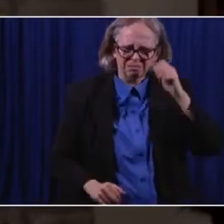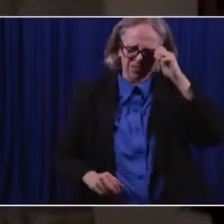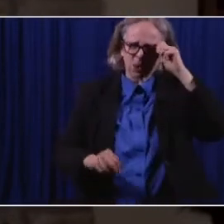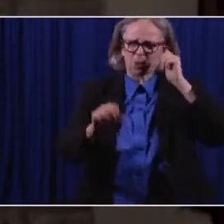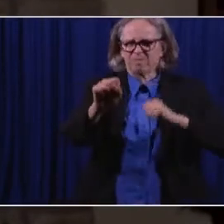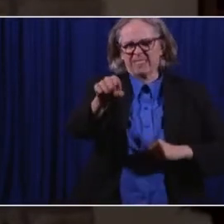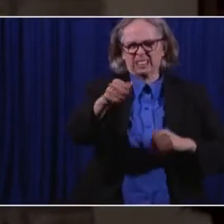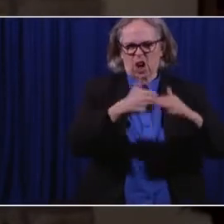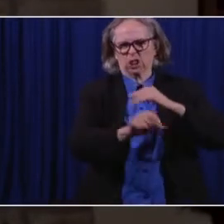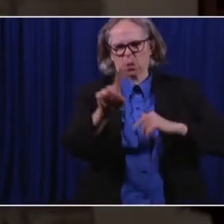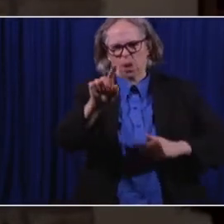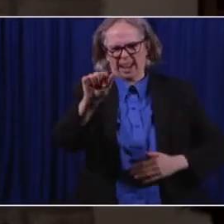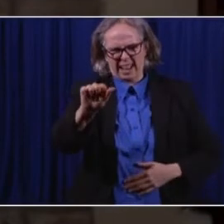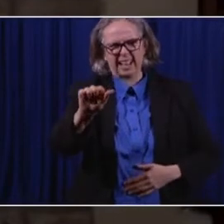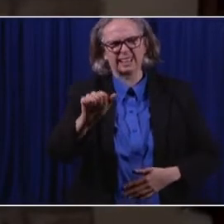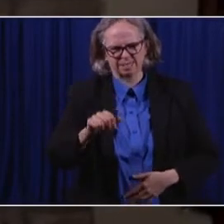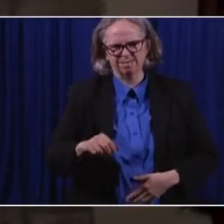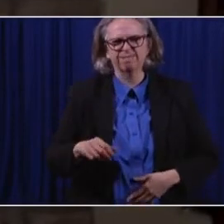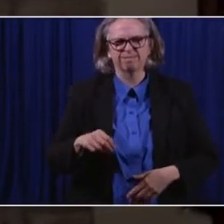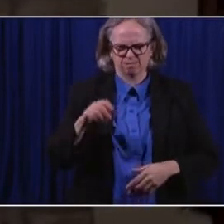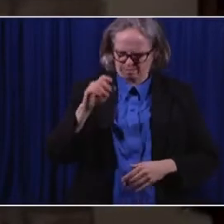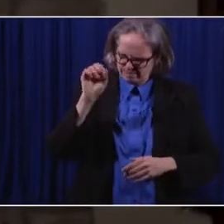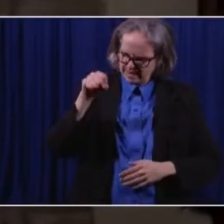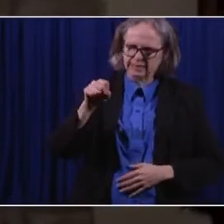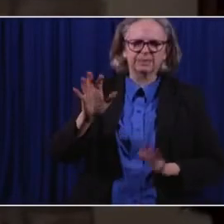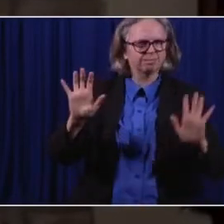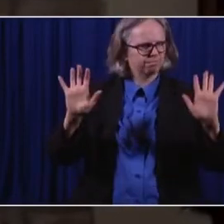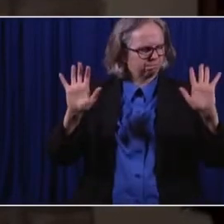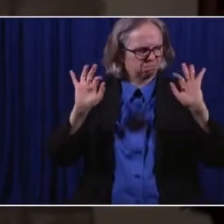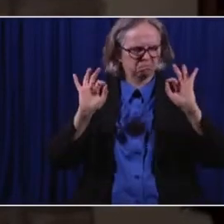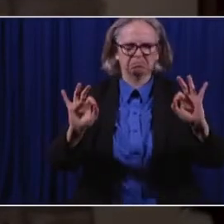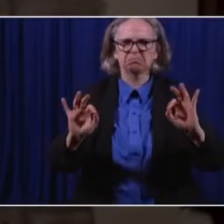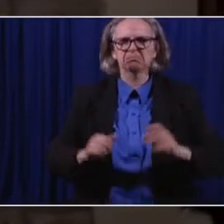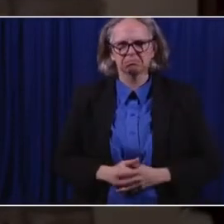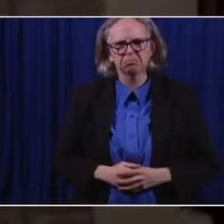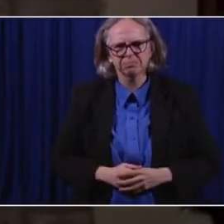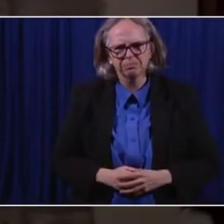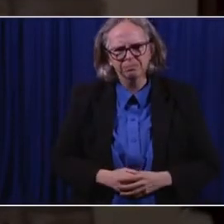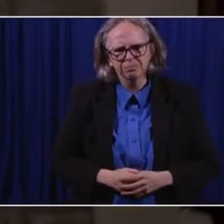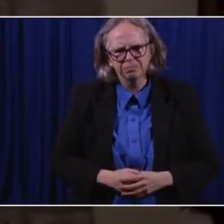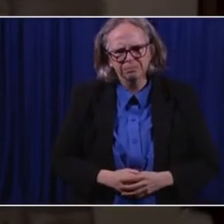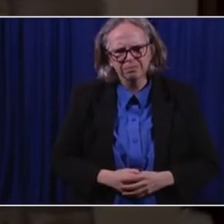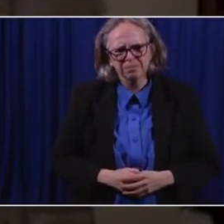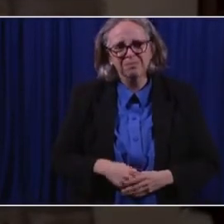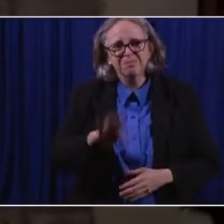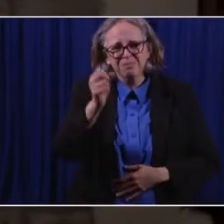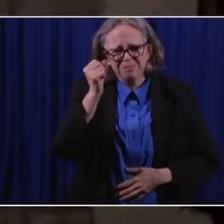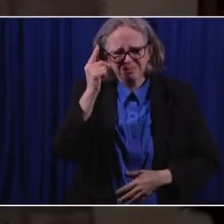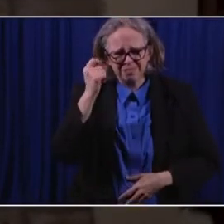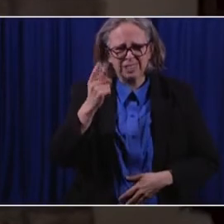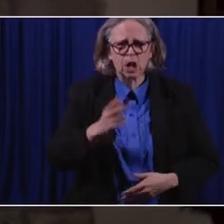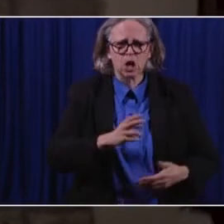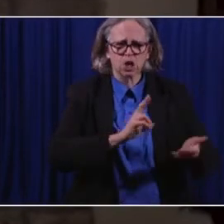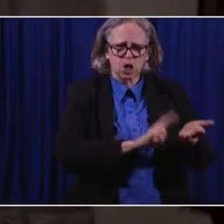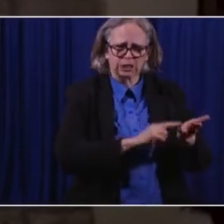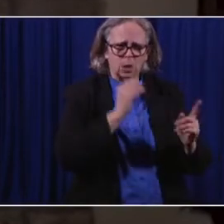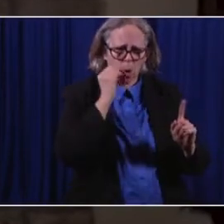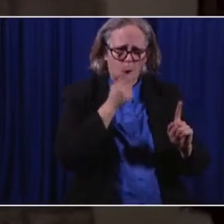1A, and they should be, they will get to them after they do the nursing home.